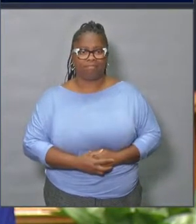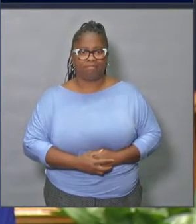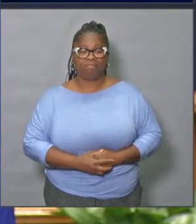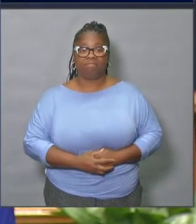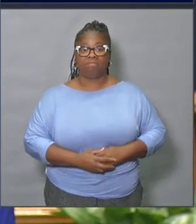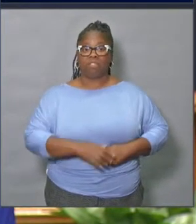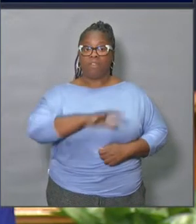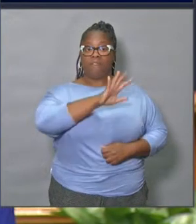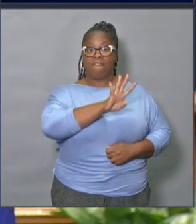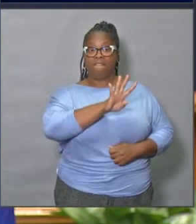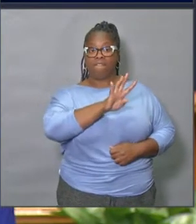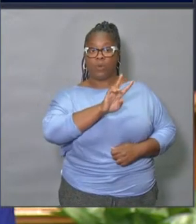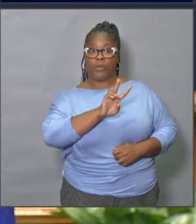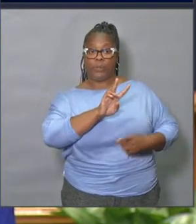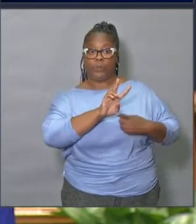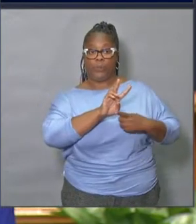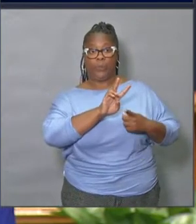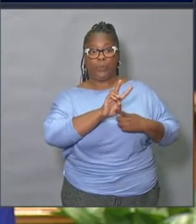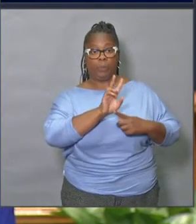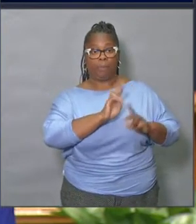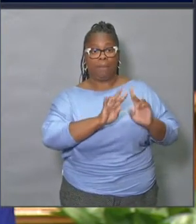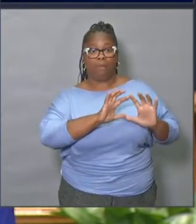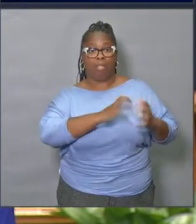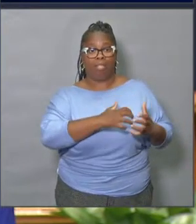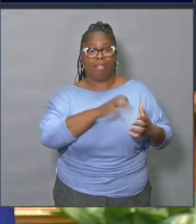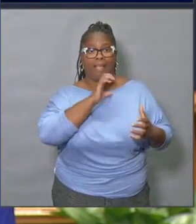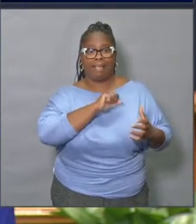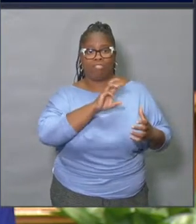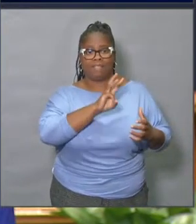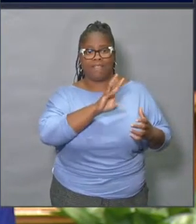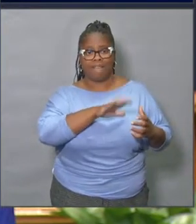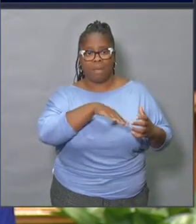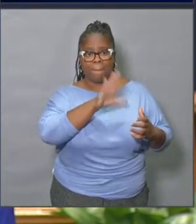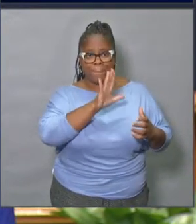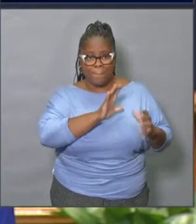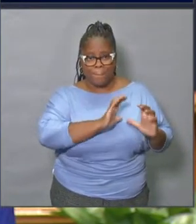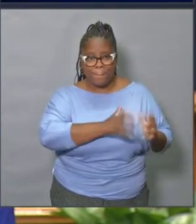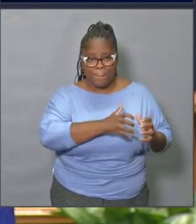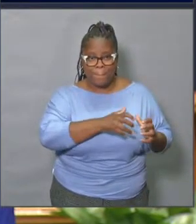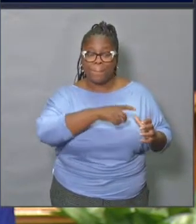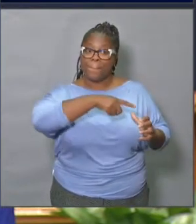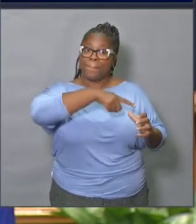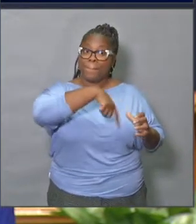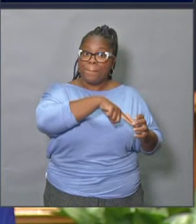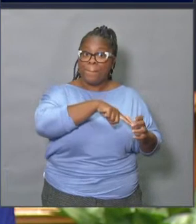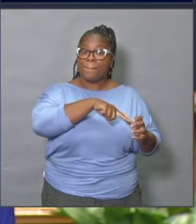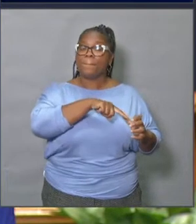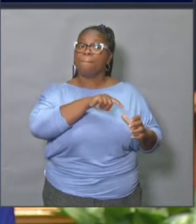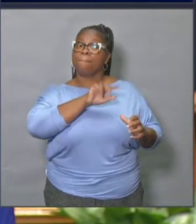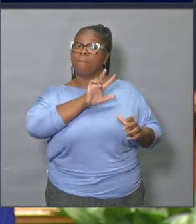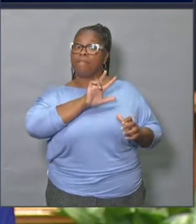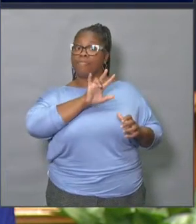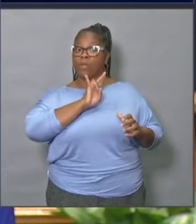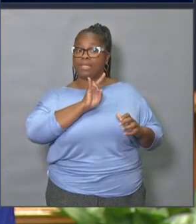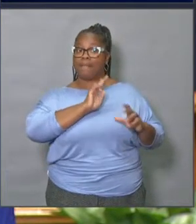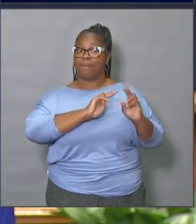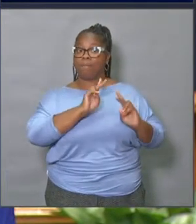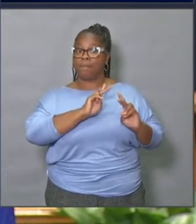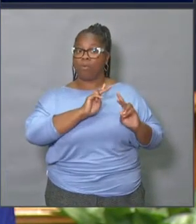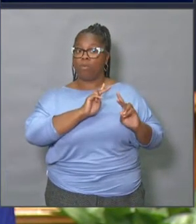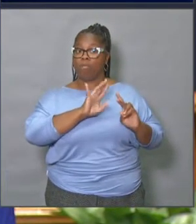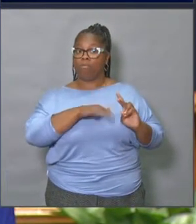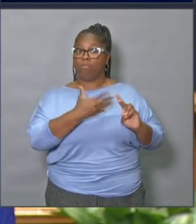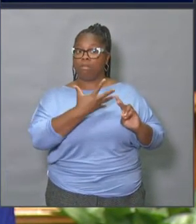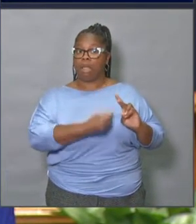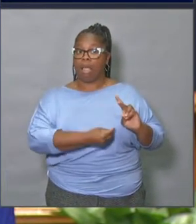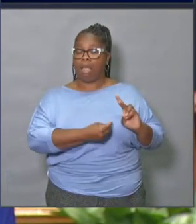these people who passed away are over the age of 65, and 37 people over the age of 65 who passed away